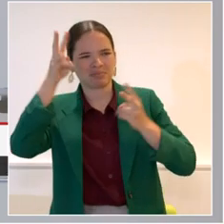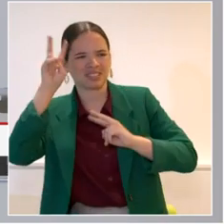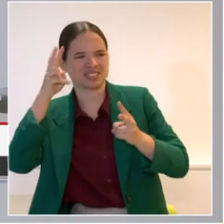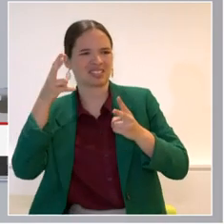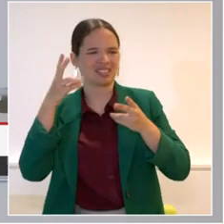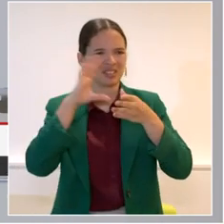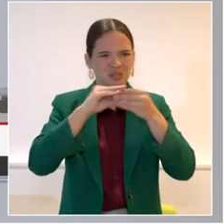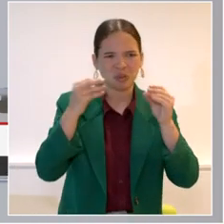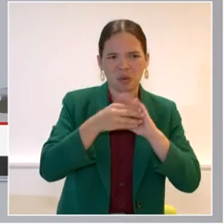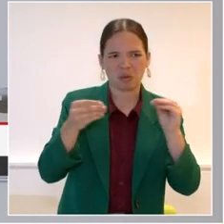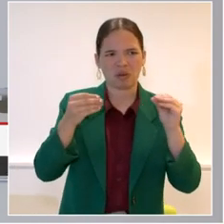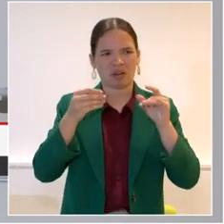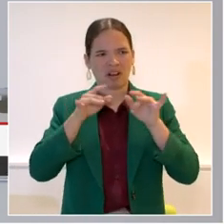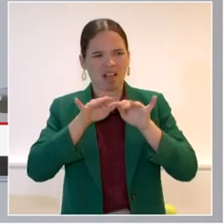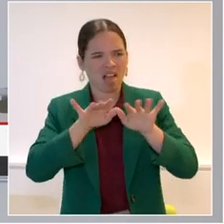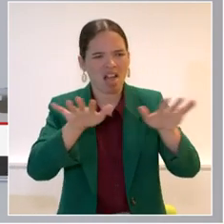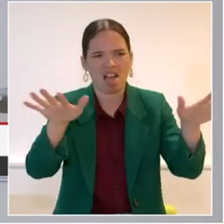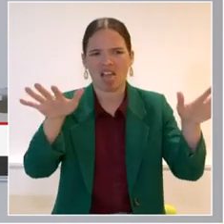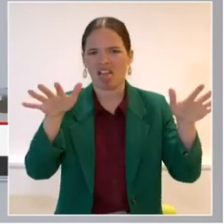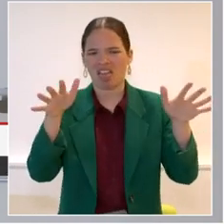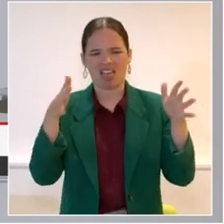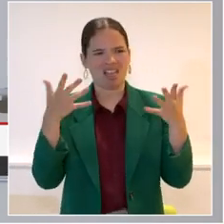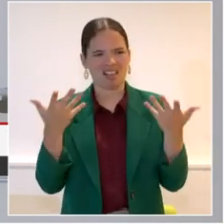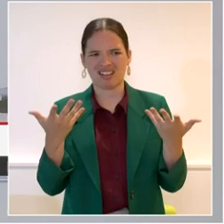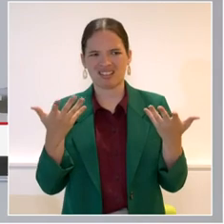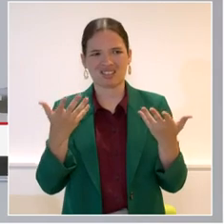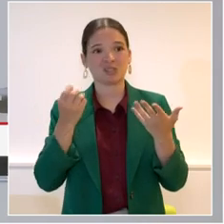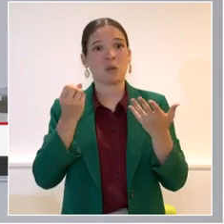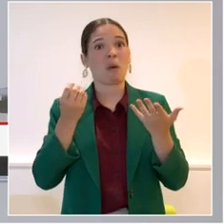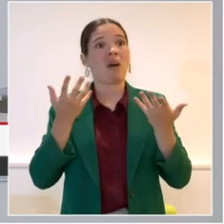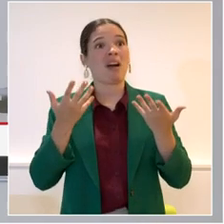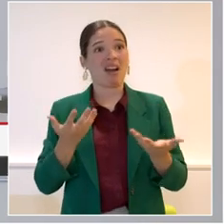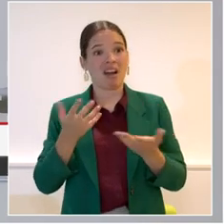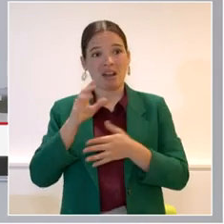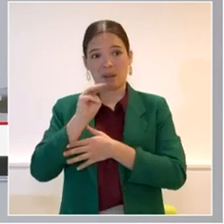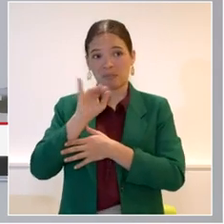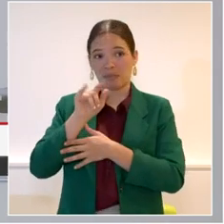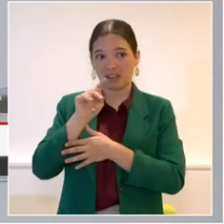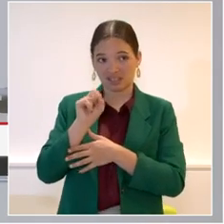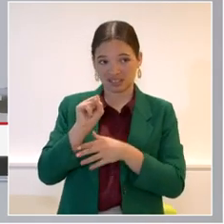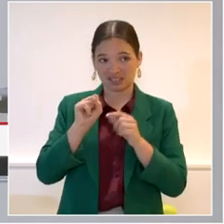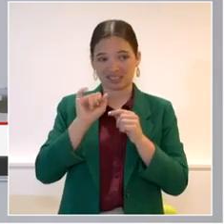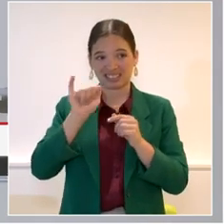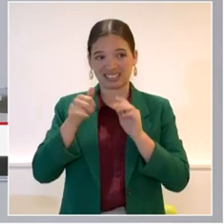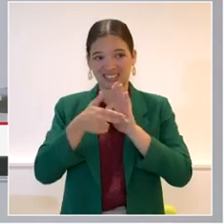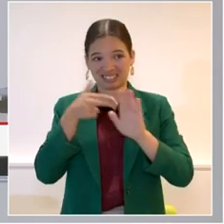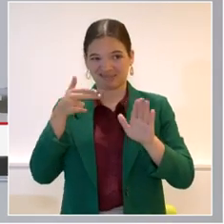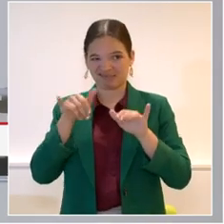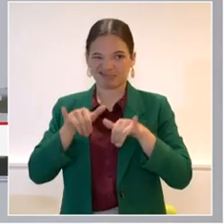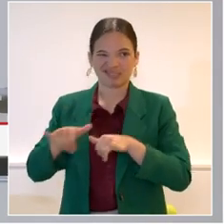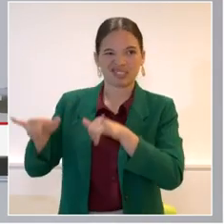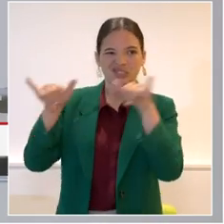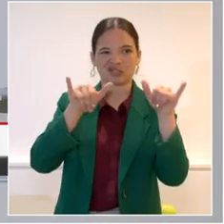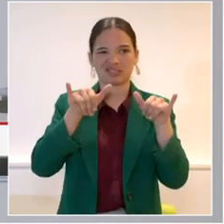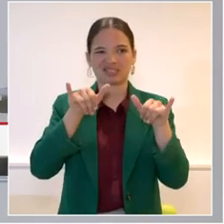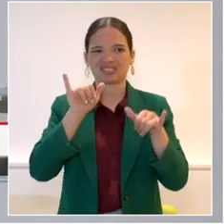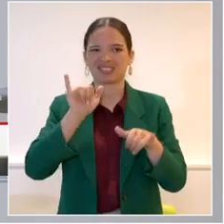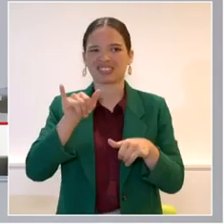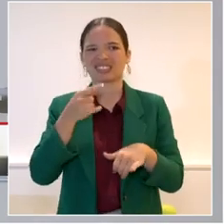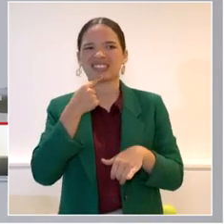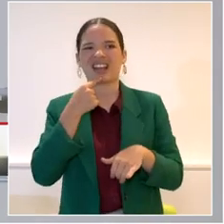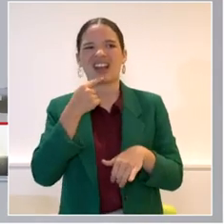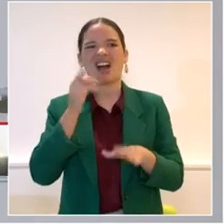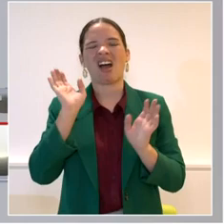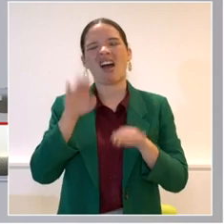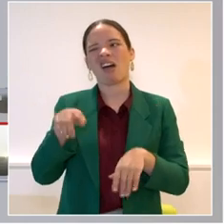perpetuated. So myths and stereotypes often suggest that people are just lazy and they don't want to work, and